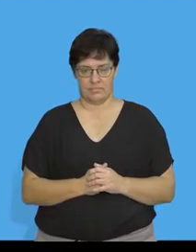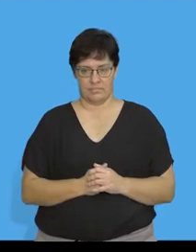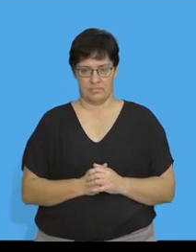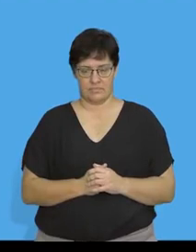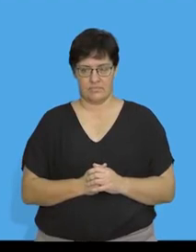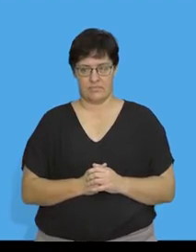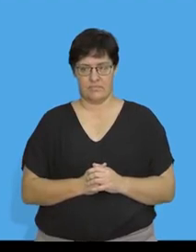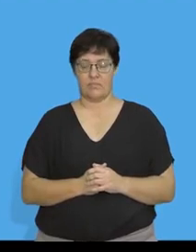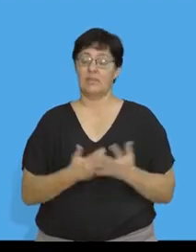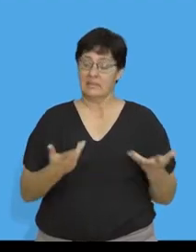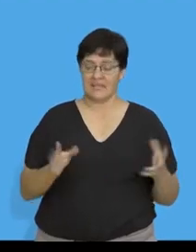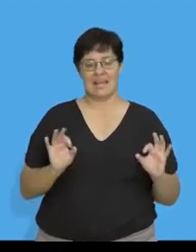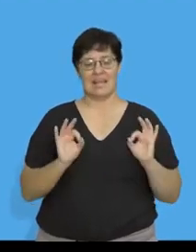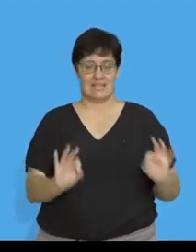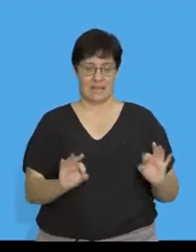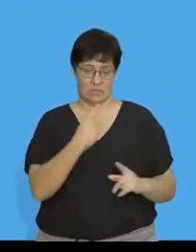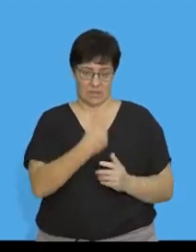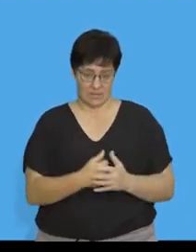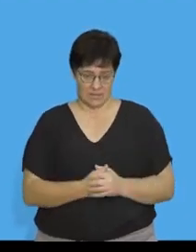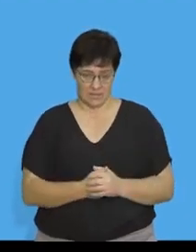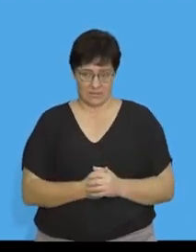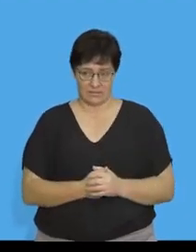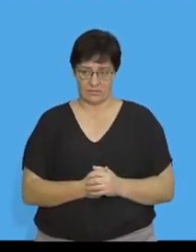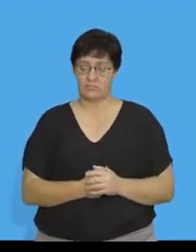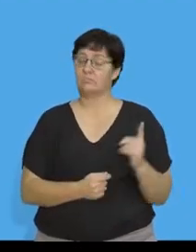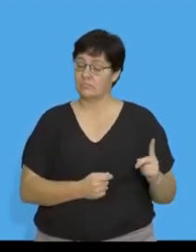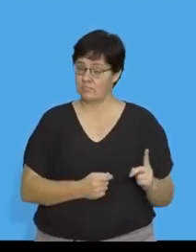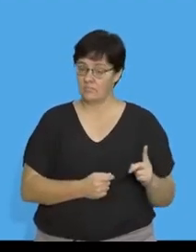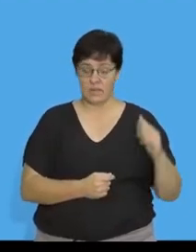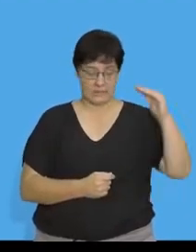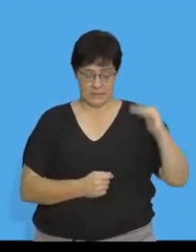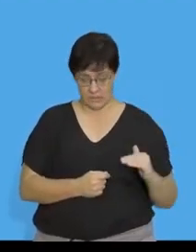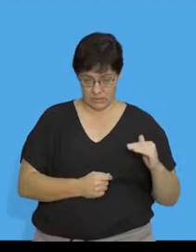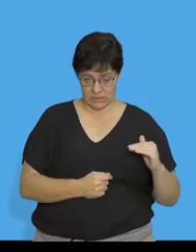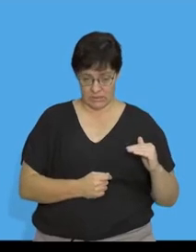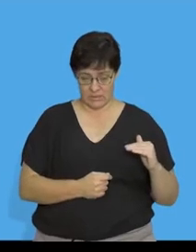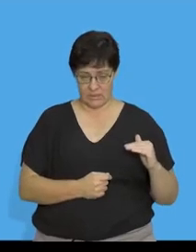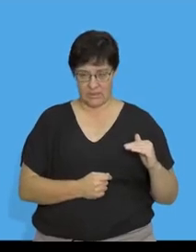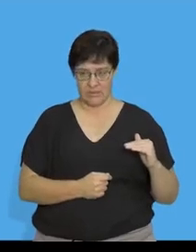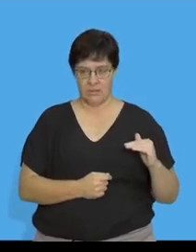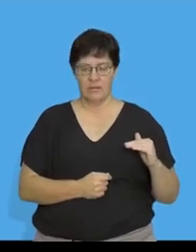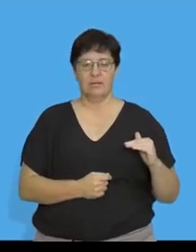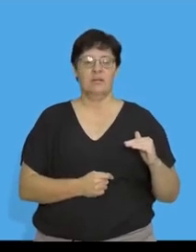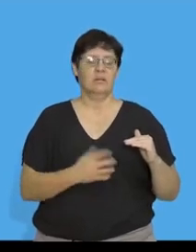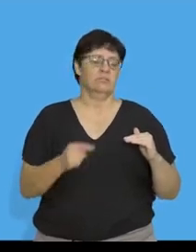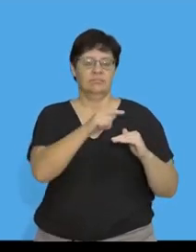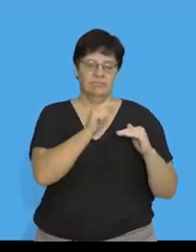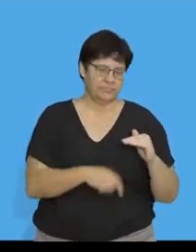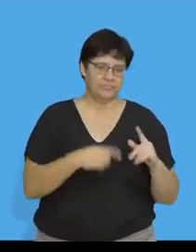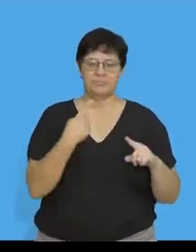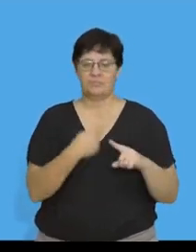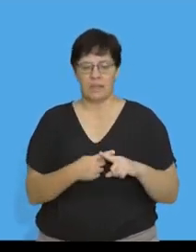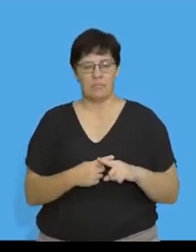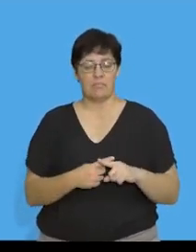for example, 1 over 2. It's the same as dividing by 2, it's just multiplying by a half. So as the one decreases, the other